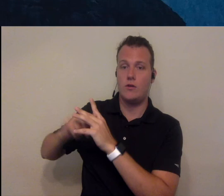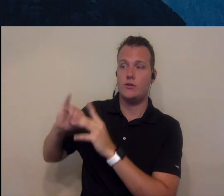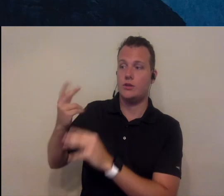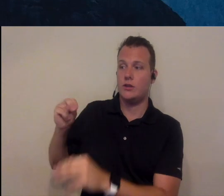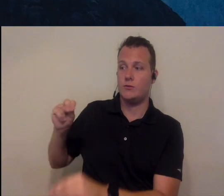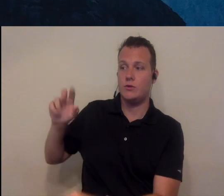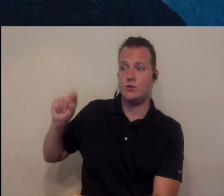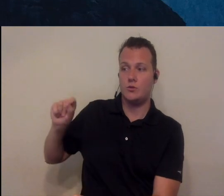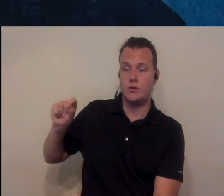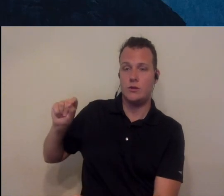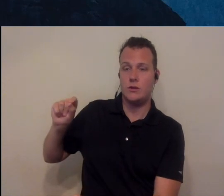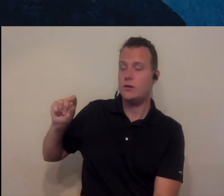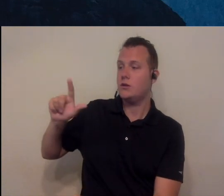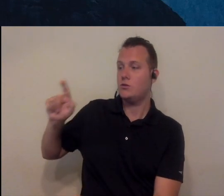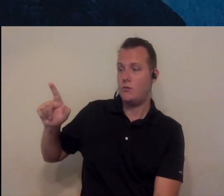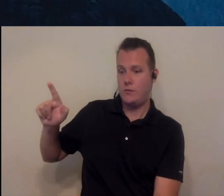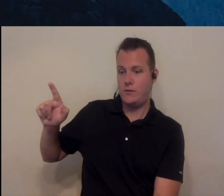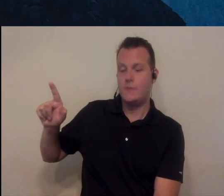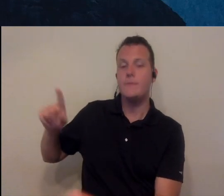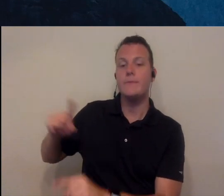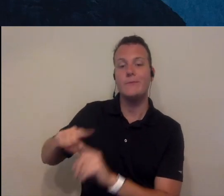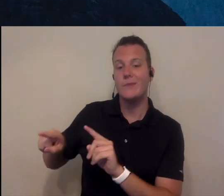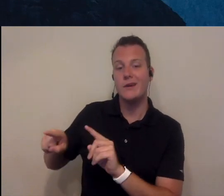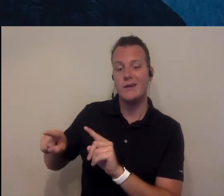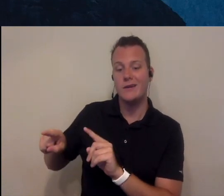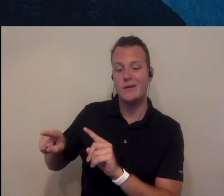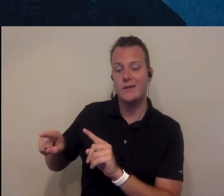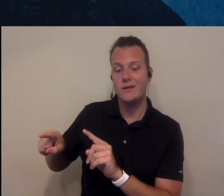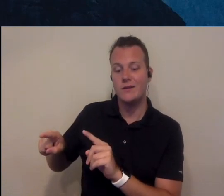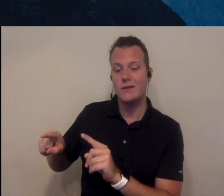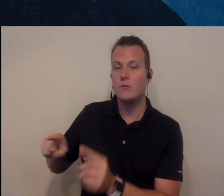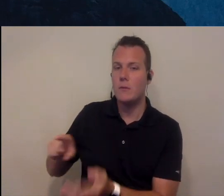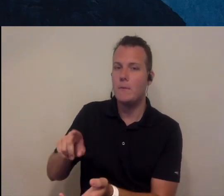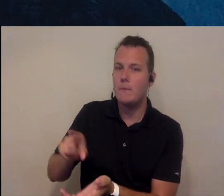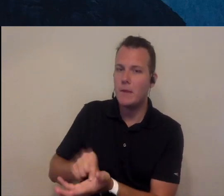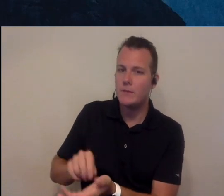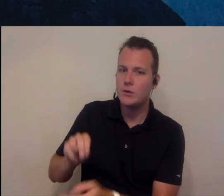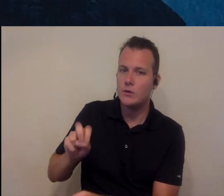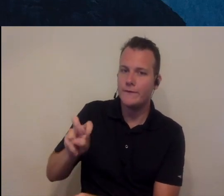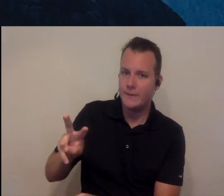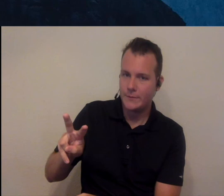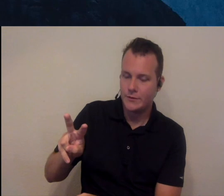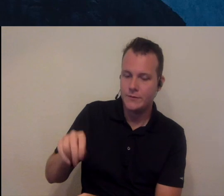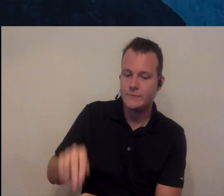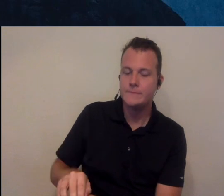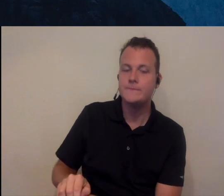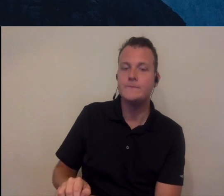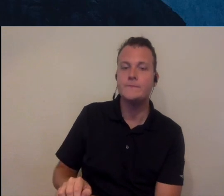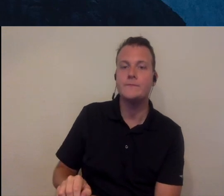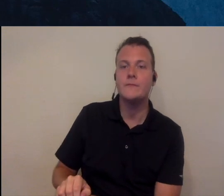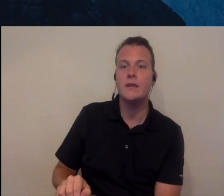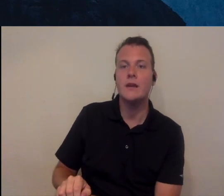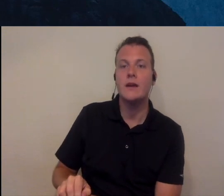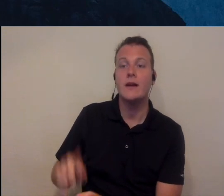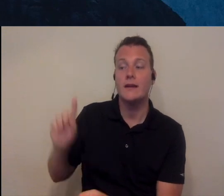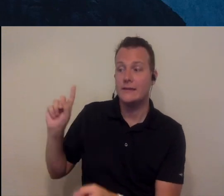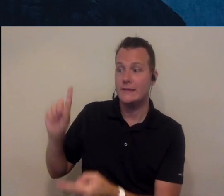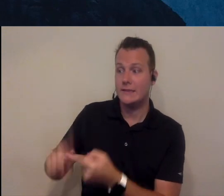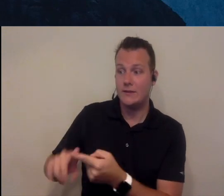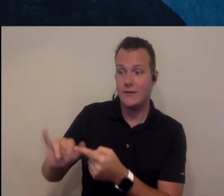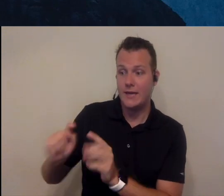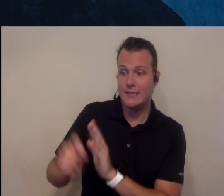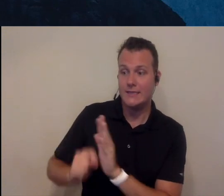in this case, it'll be January 1st of 2021, but they're not published until November. And until